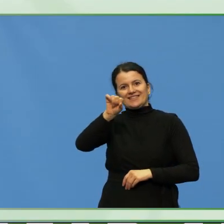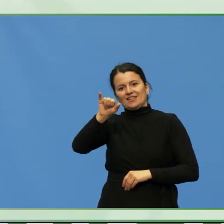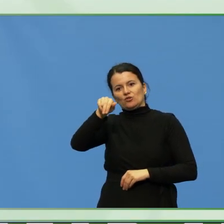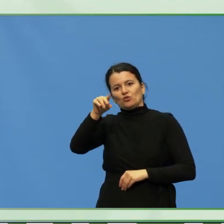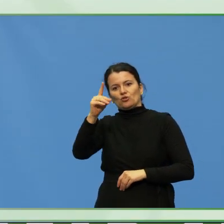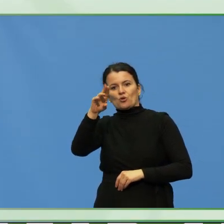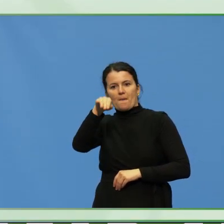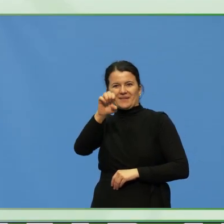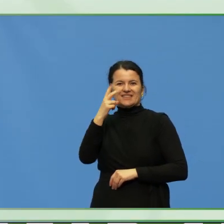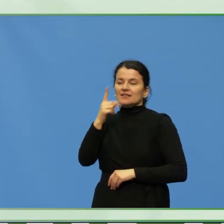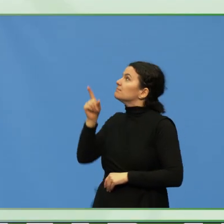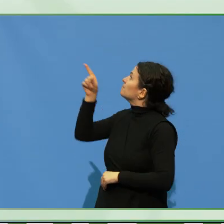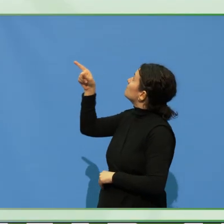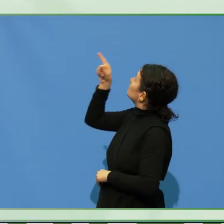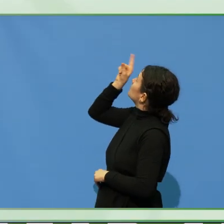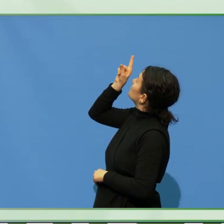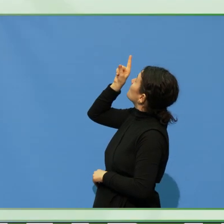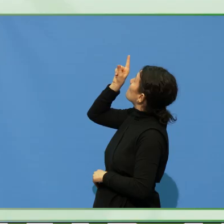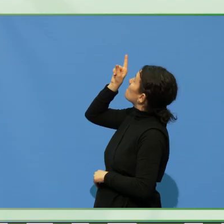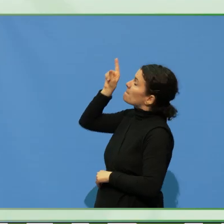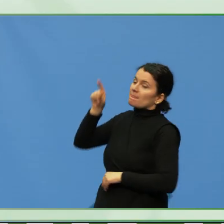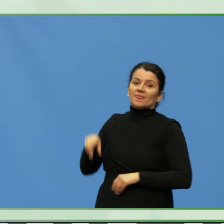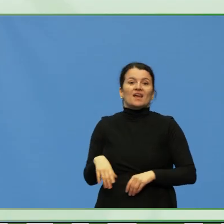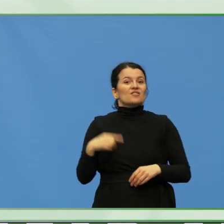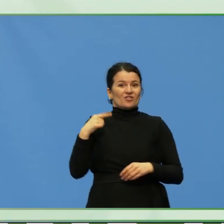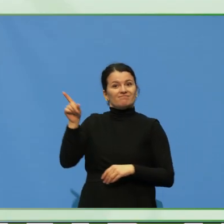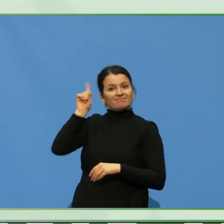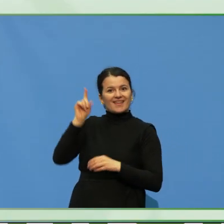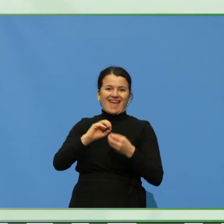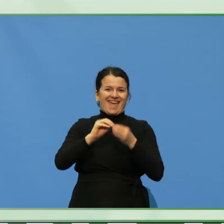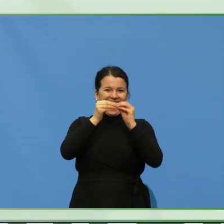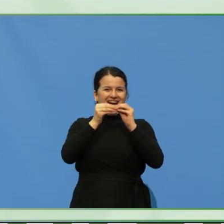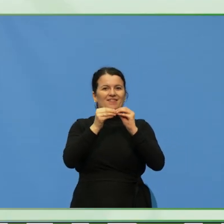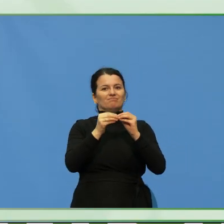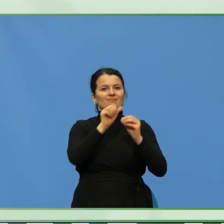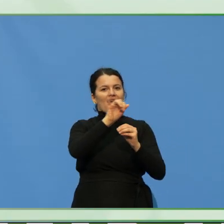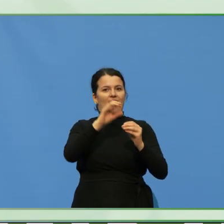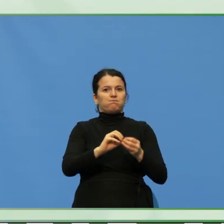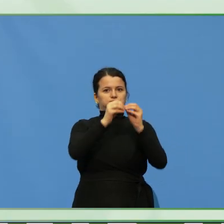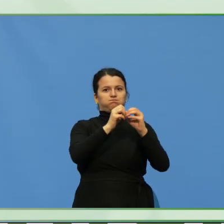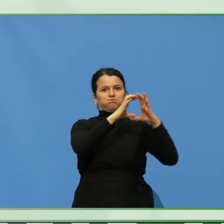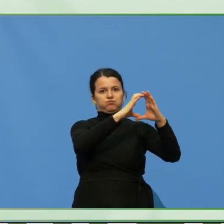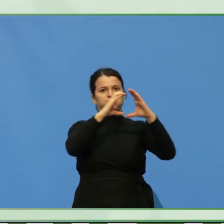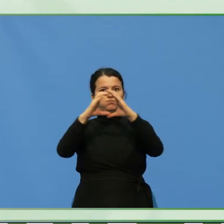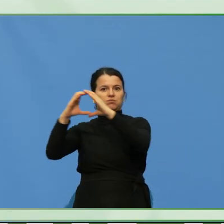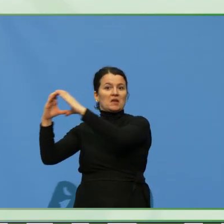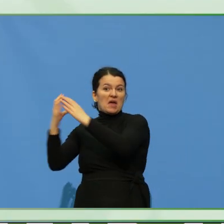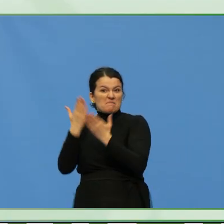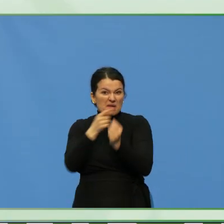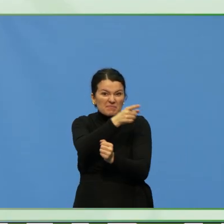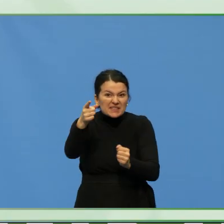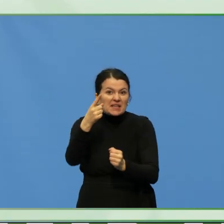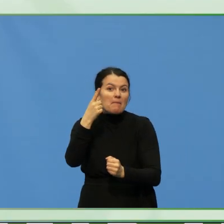images. And each of those, if you try Copilot today, which I suggest you do, for those classes, you